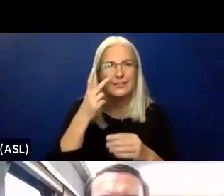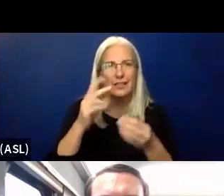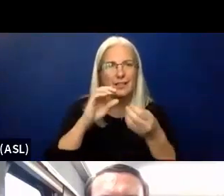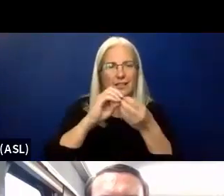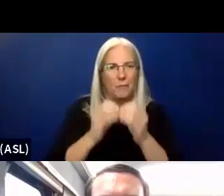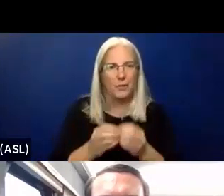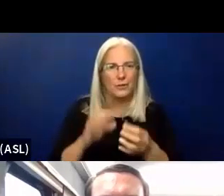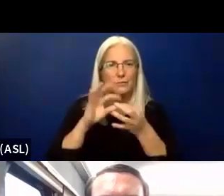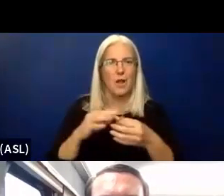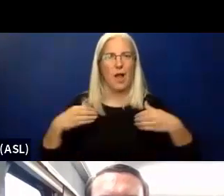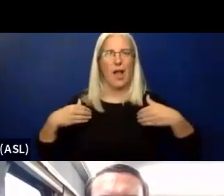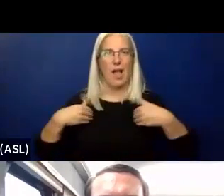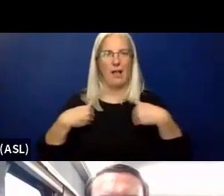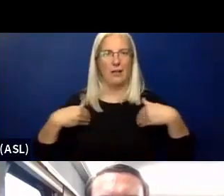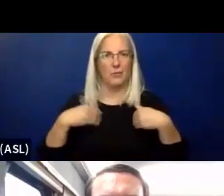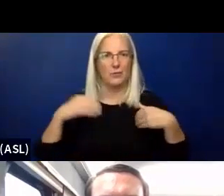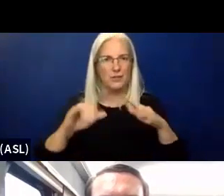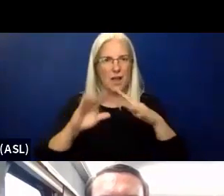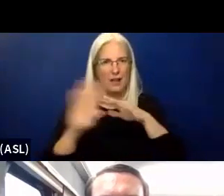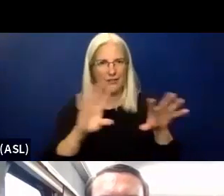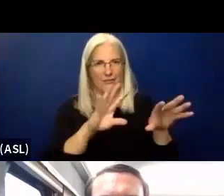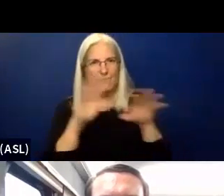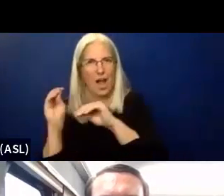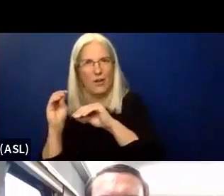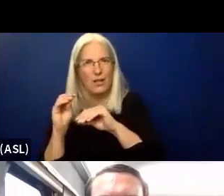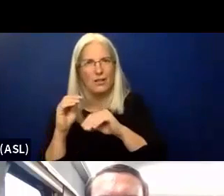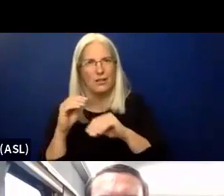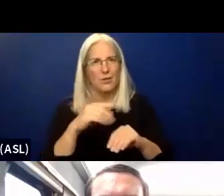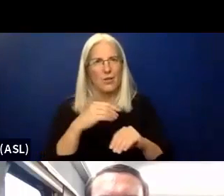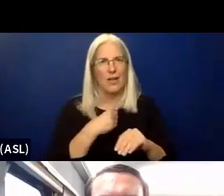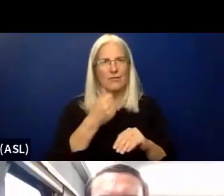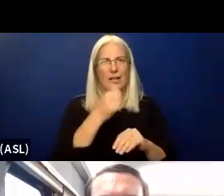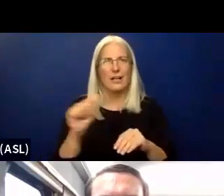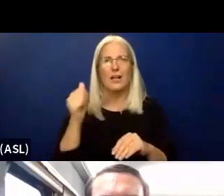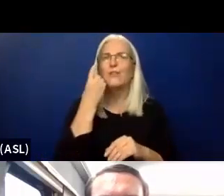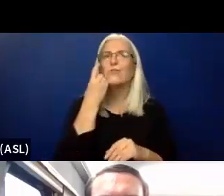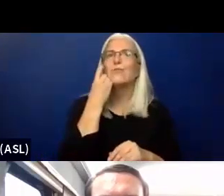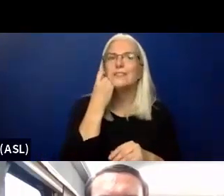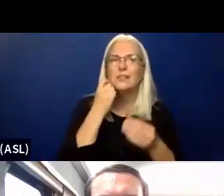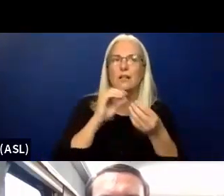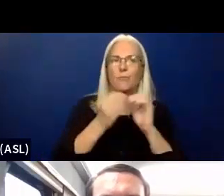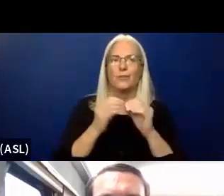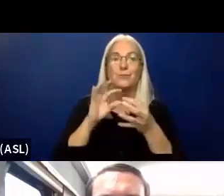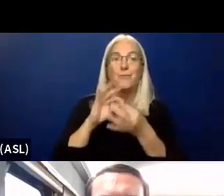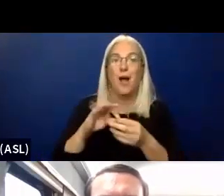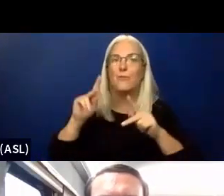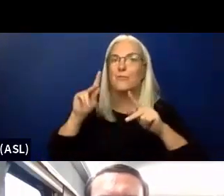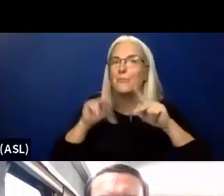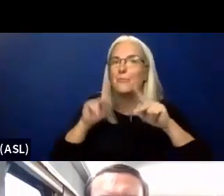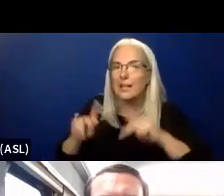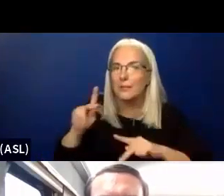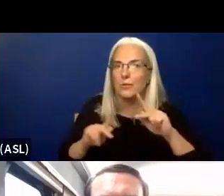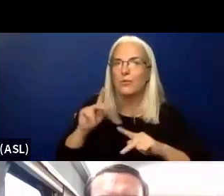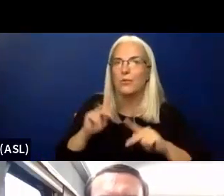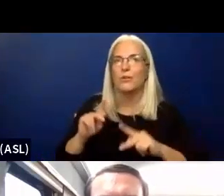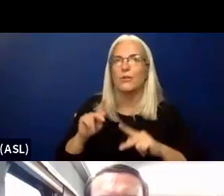evacuated. Have there been any recent updates to the number of human beings under evacuation orders and warnings in Sonoma County? I did hear that from the city